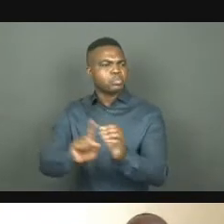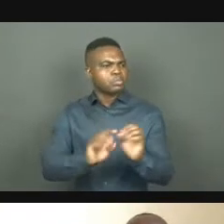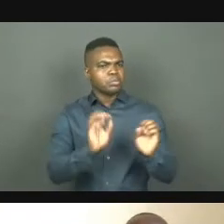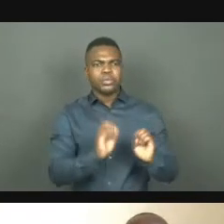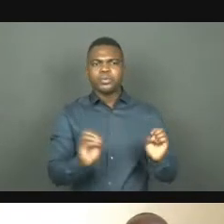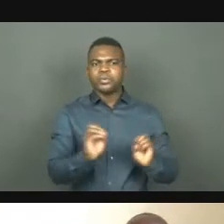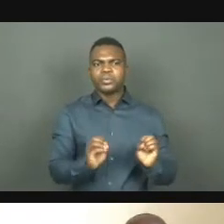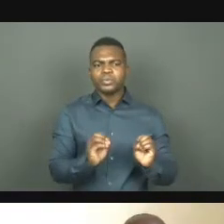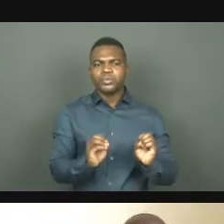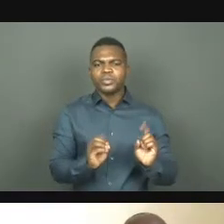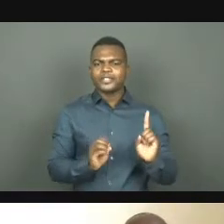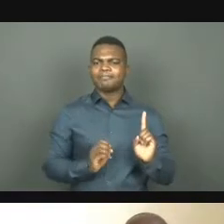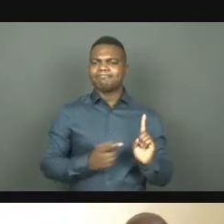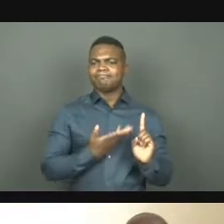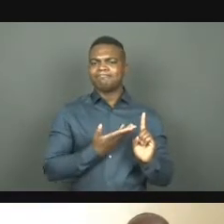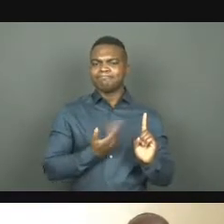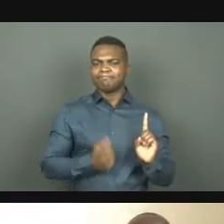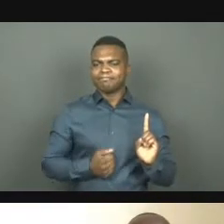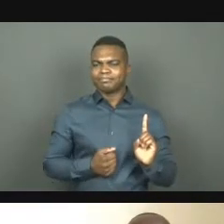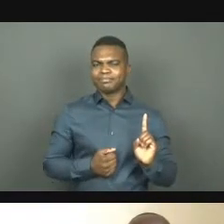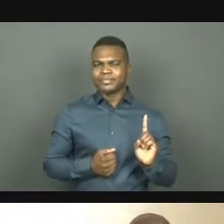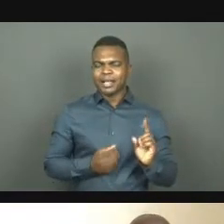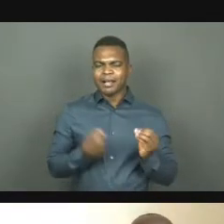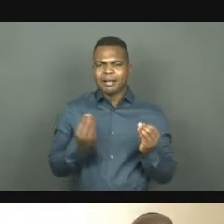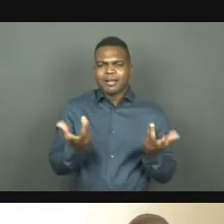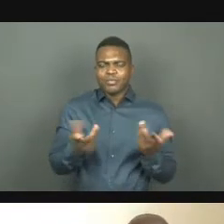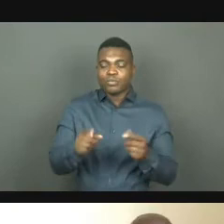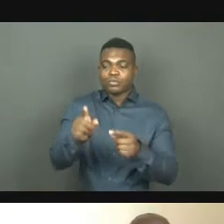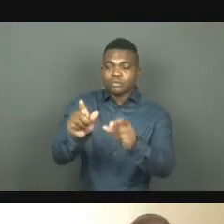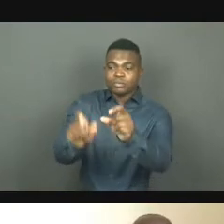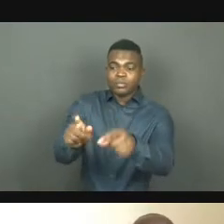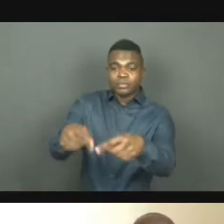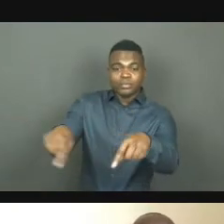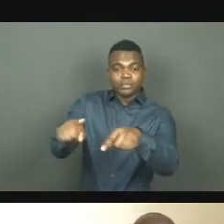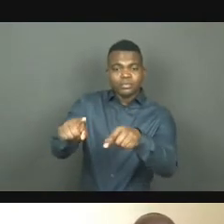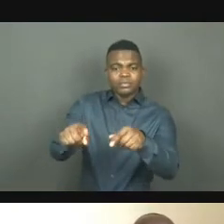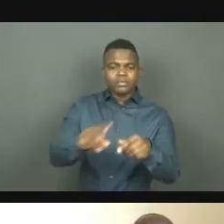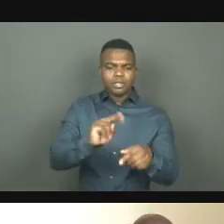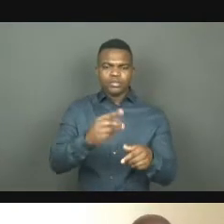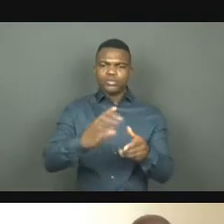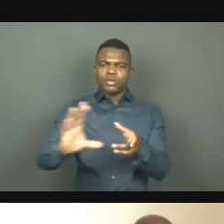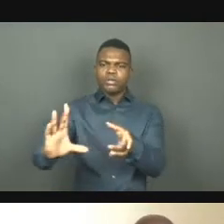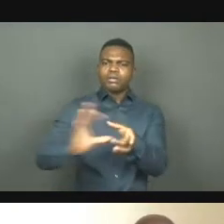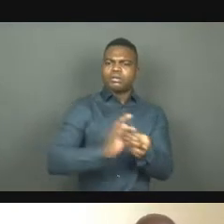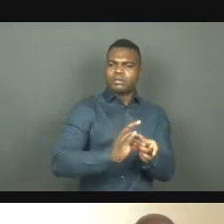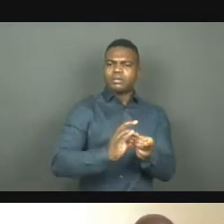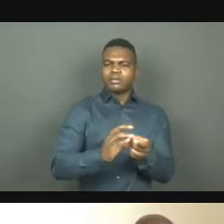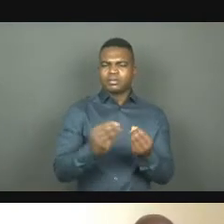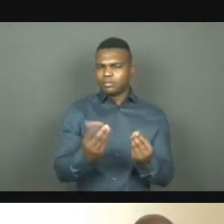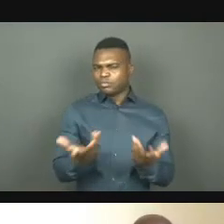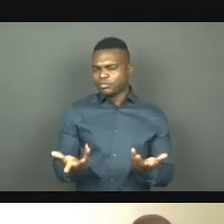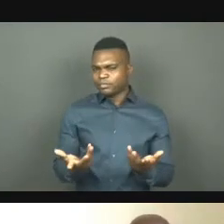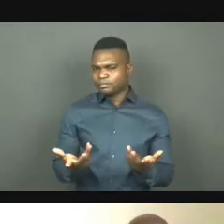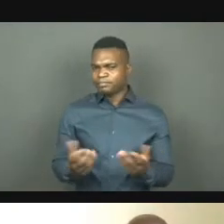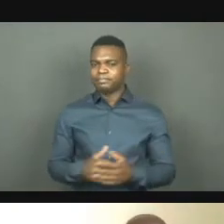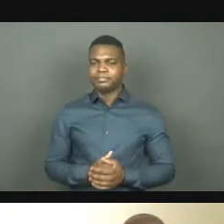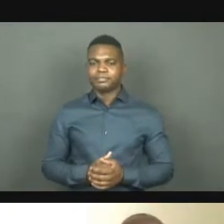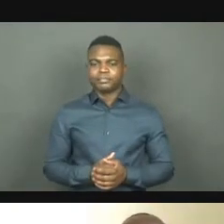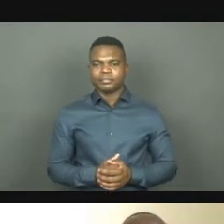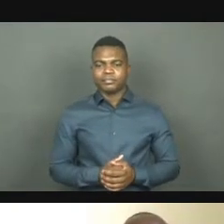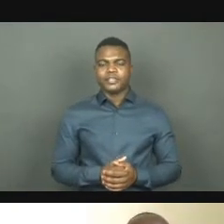that particular society? That's the starting point. Then how do we construct that society? That society needs that we